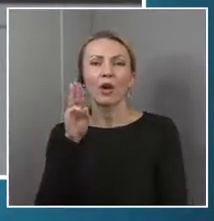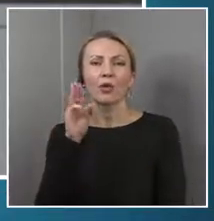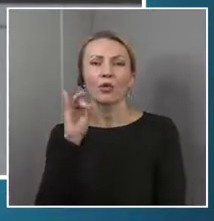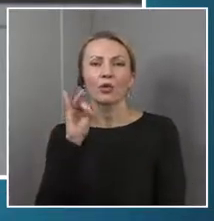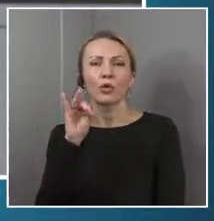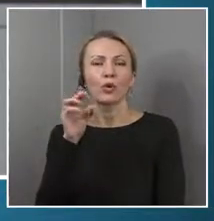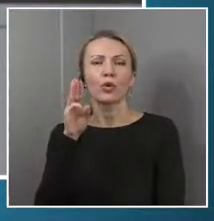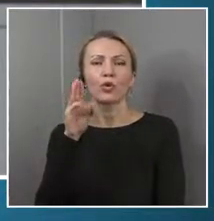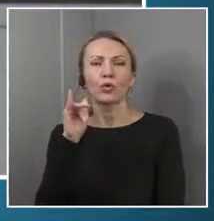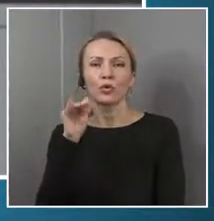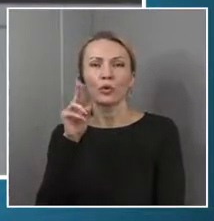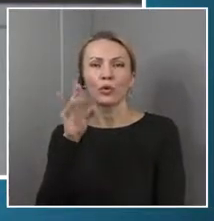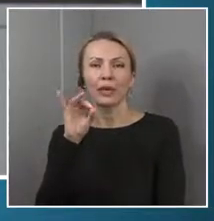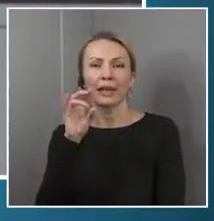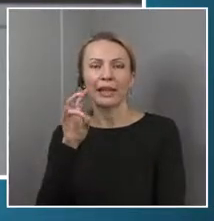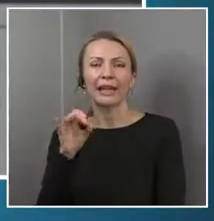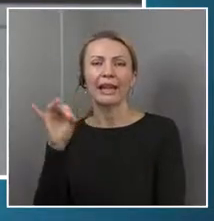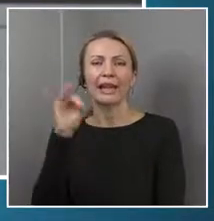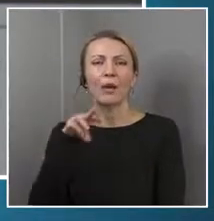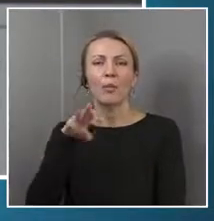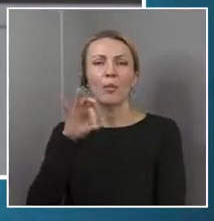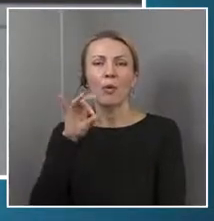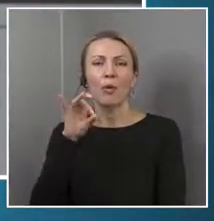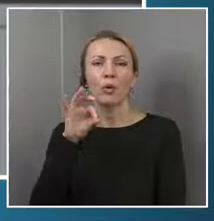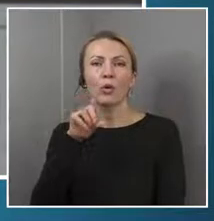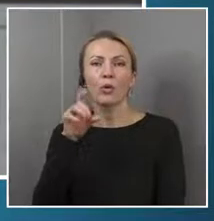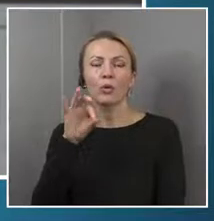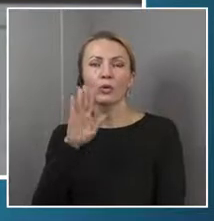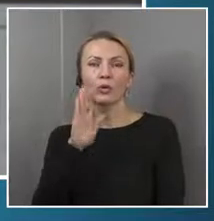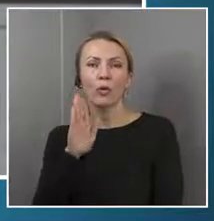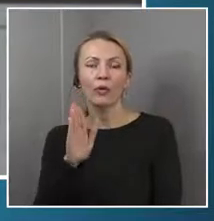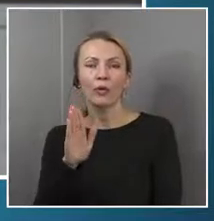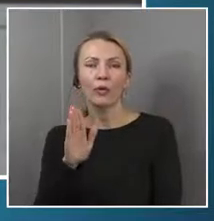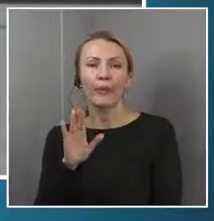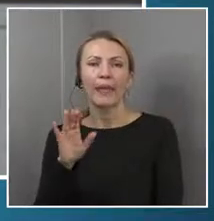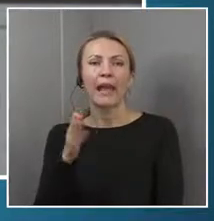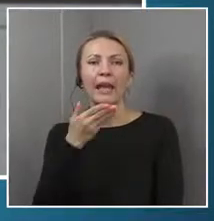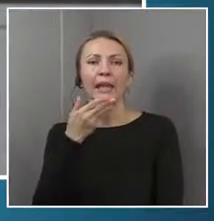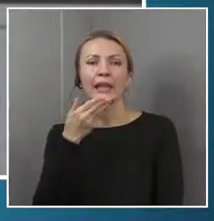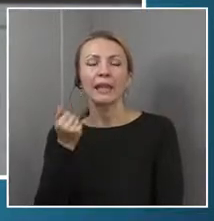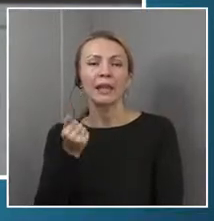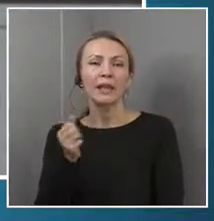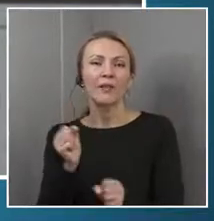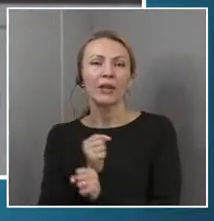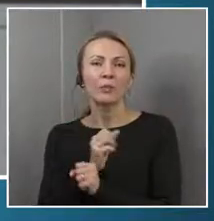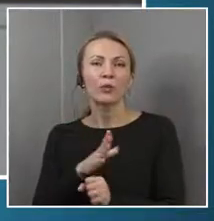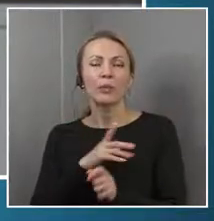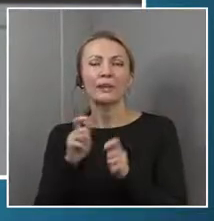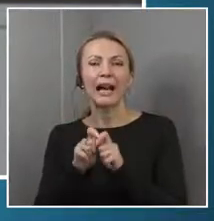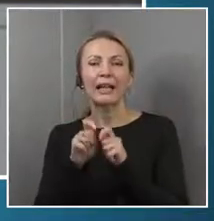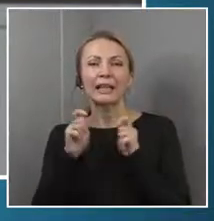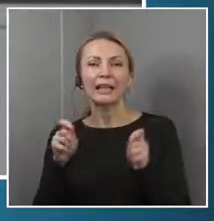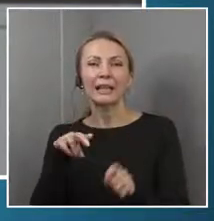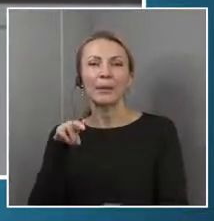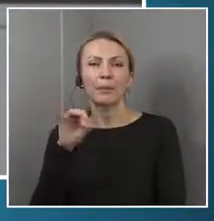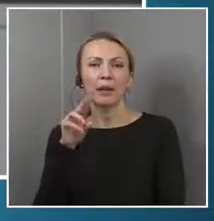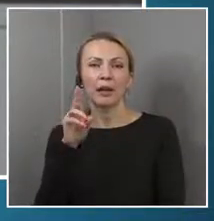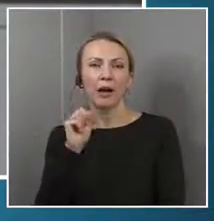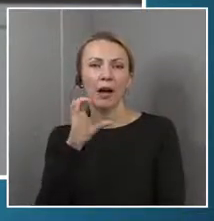because the Chinese do not nationalize, do not assimilate, rather, and they still live in their diasporas.